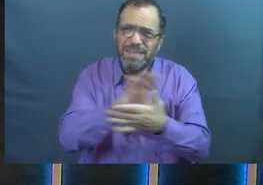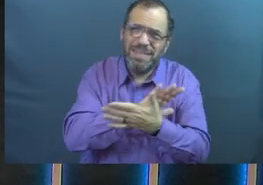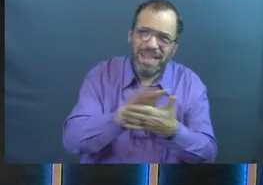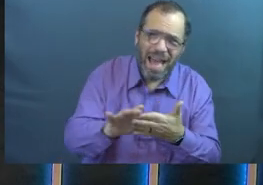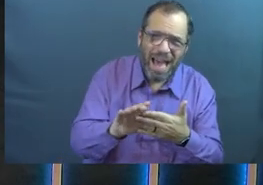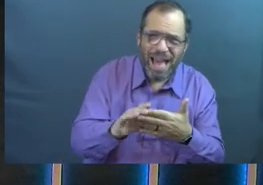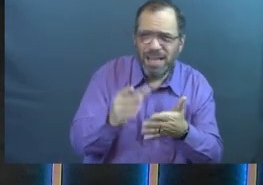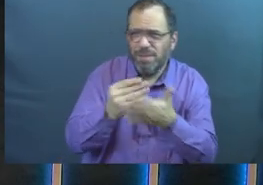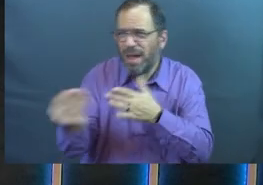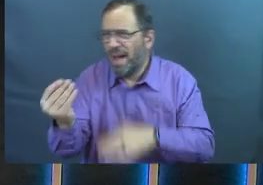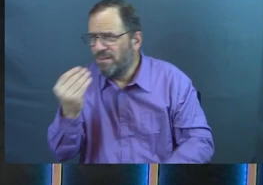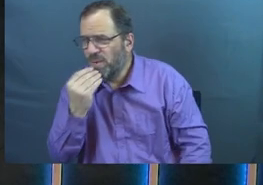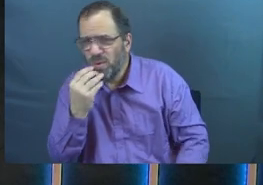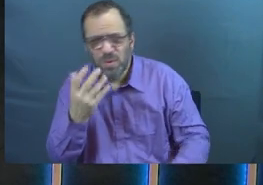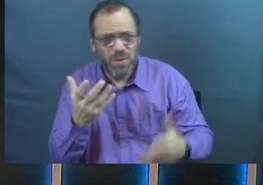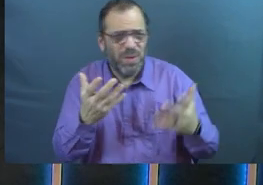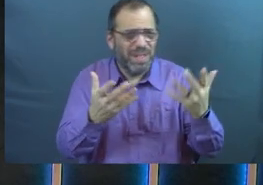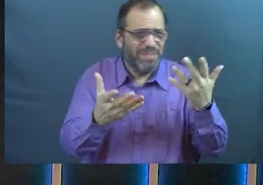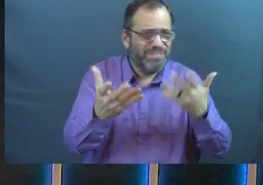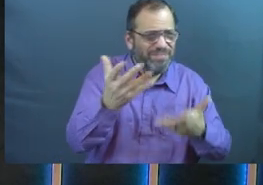generous and buy food. And